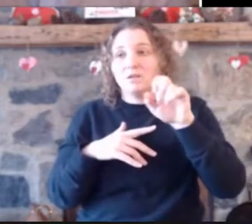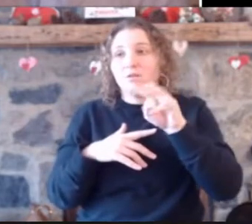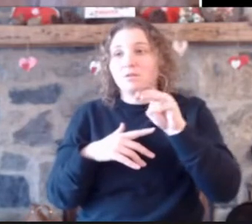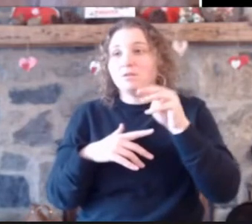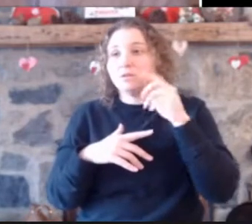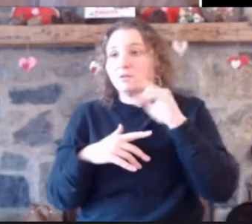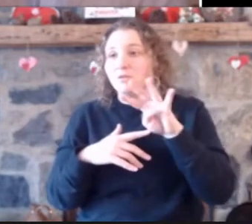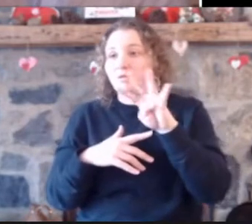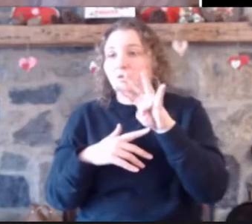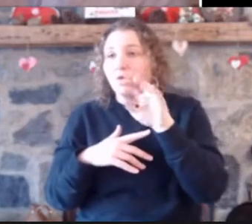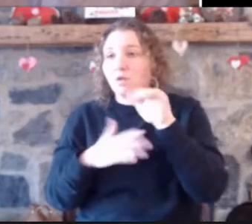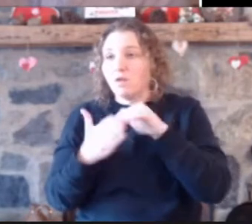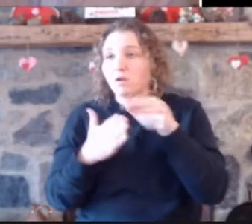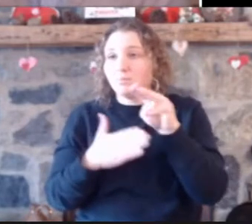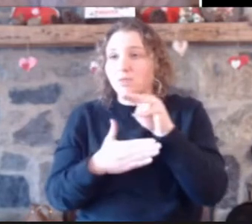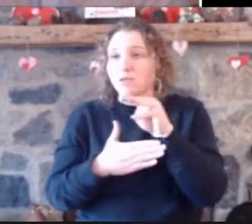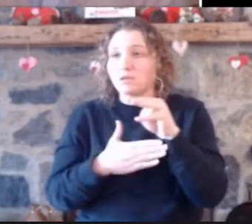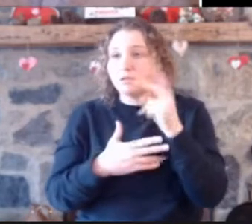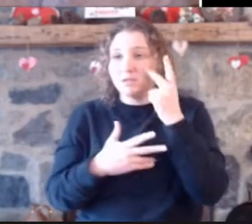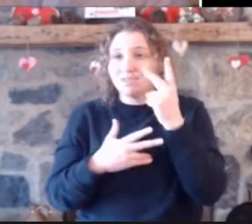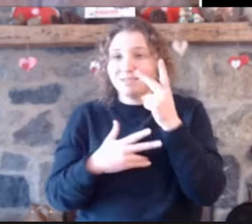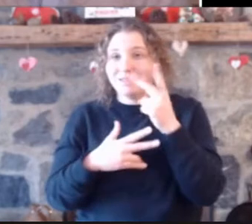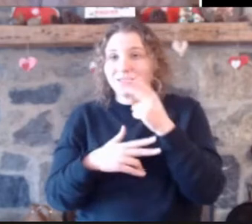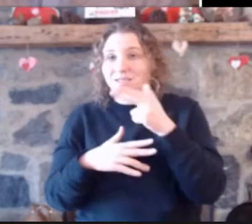4,000 meters. Here's where our Nuke subs are.